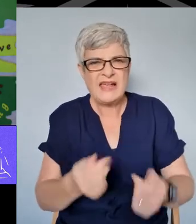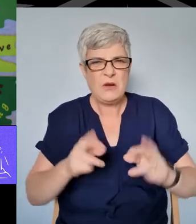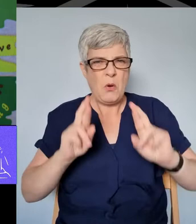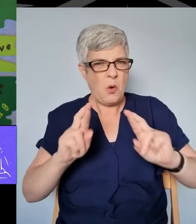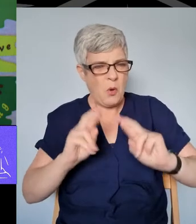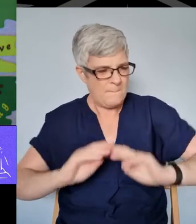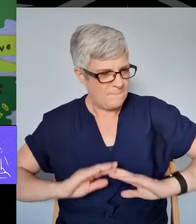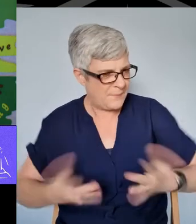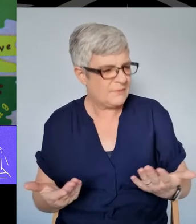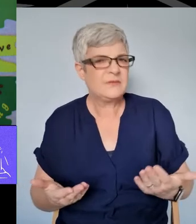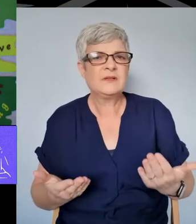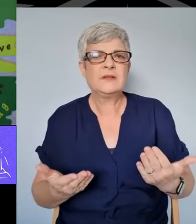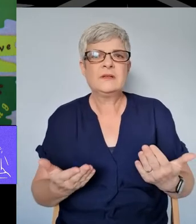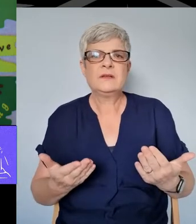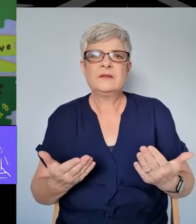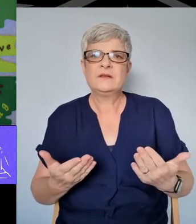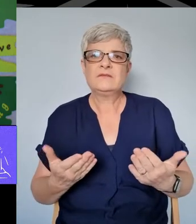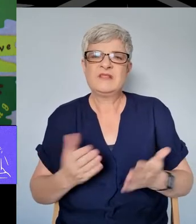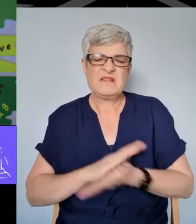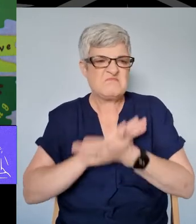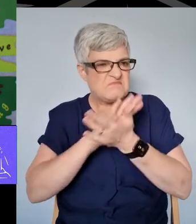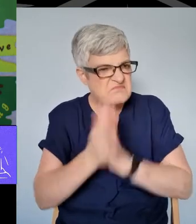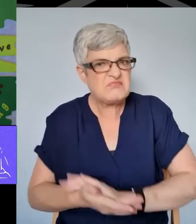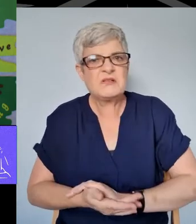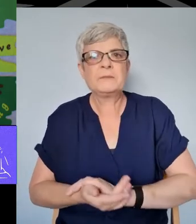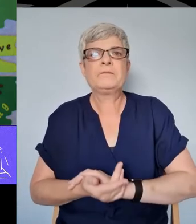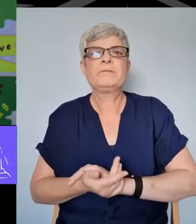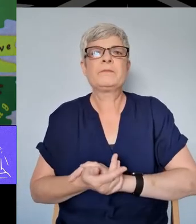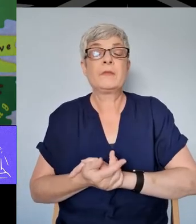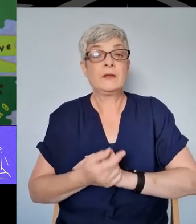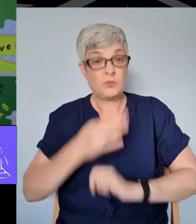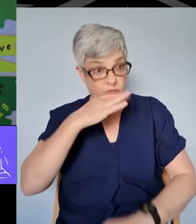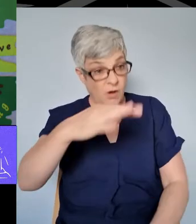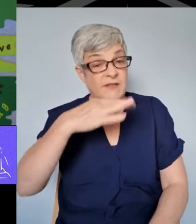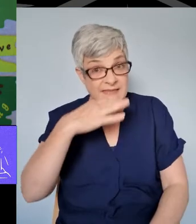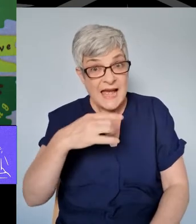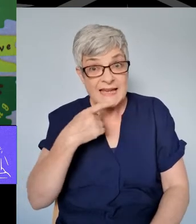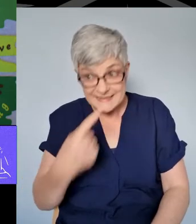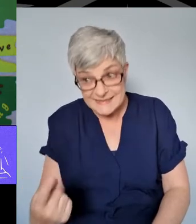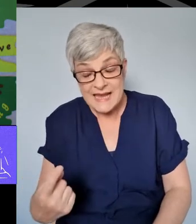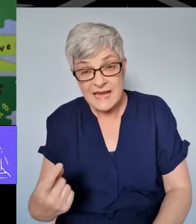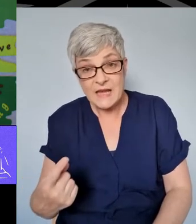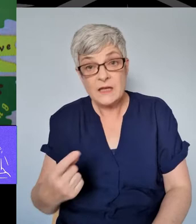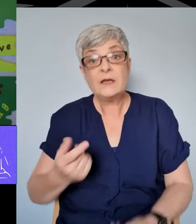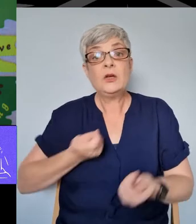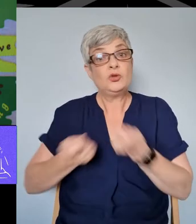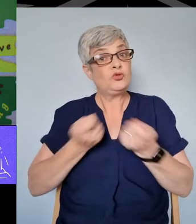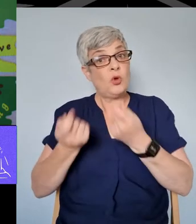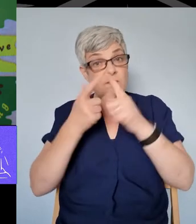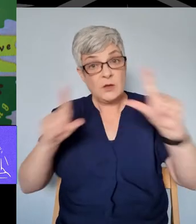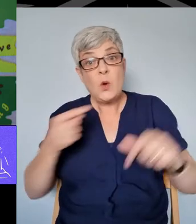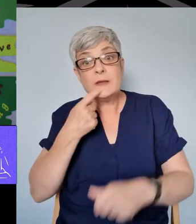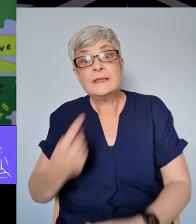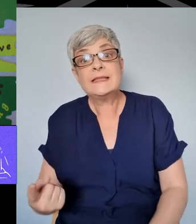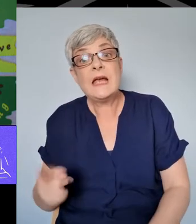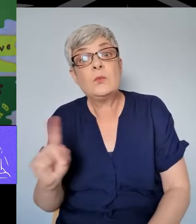cut off. Therefore prophesy and say to them, 'This is what the Sovereign Lord